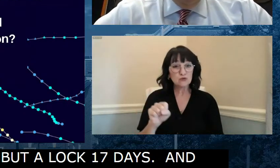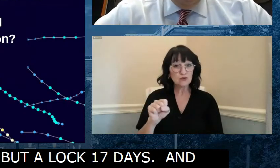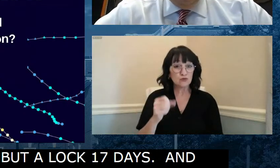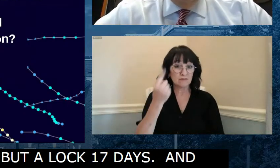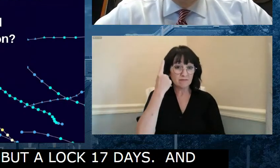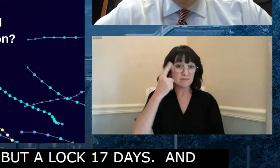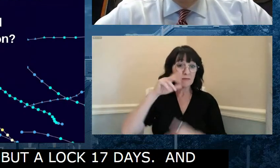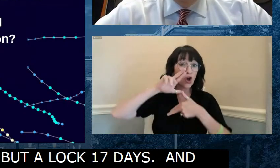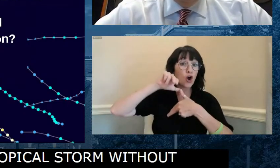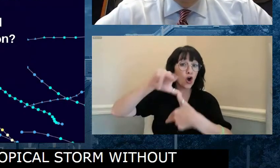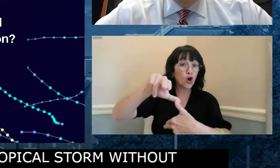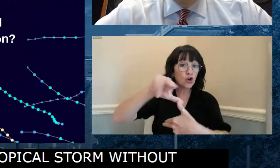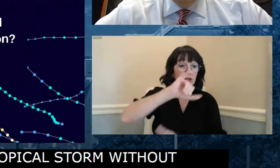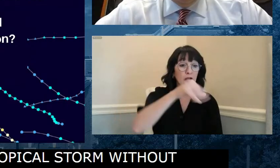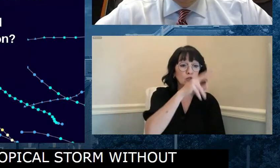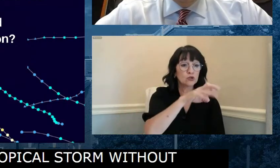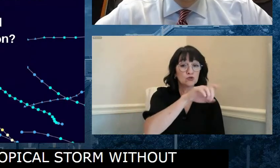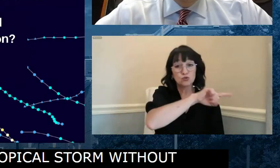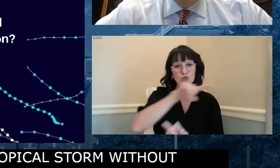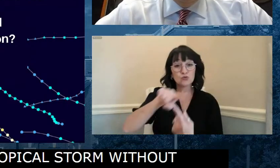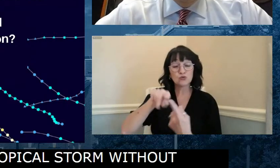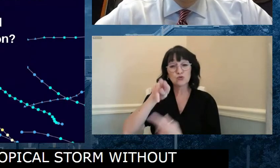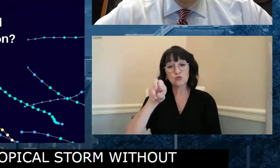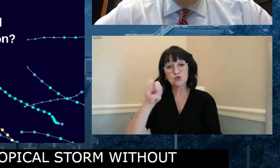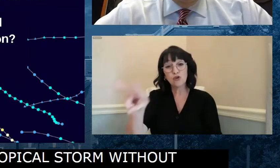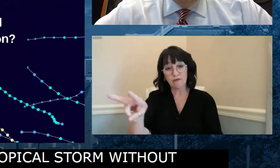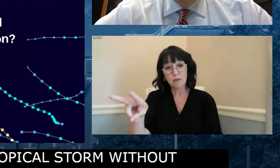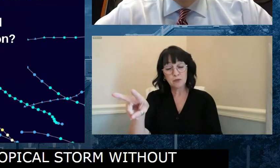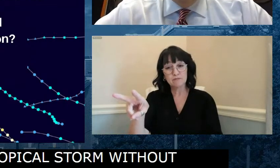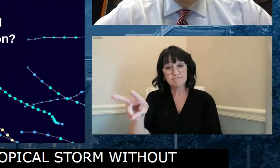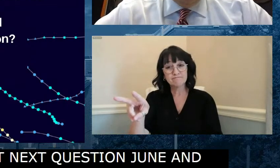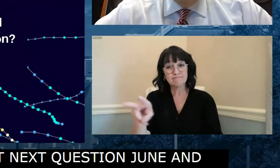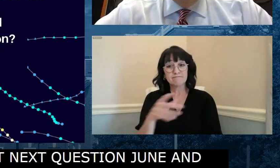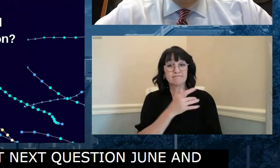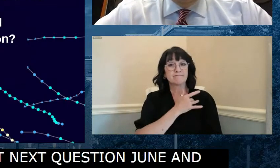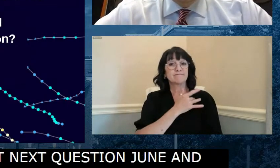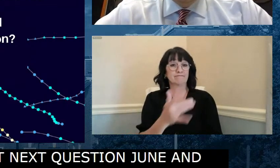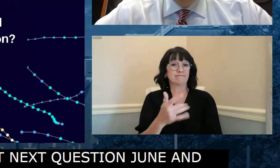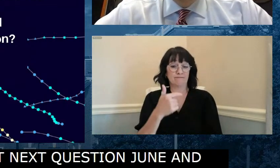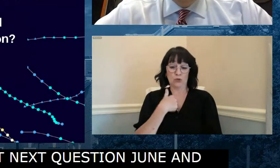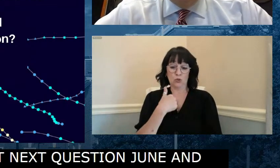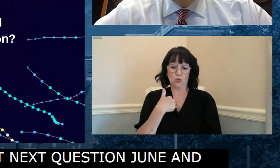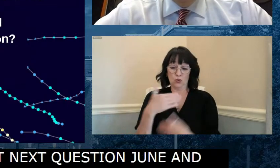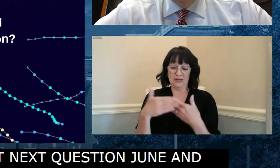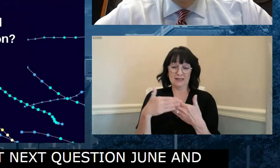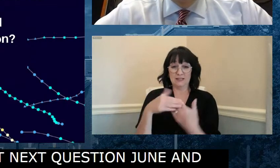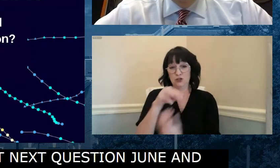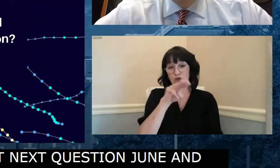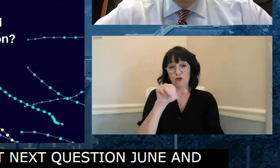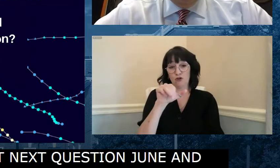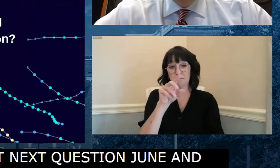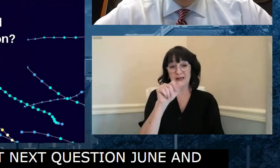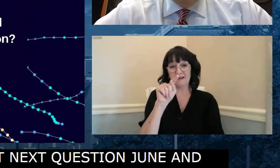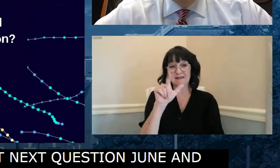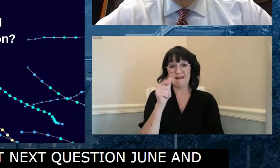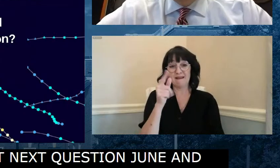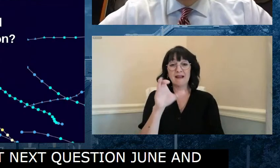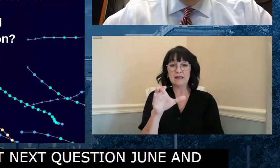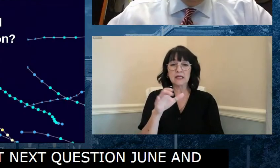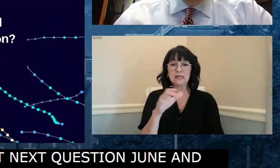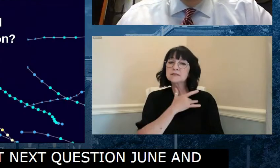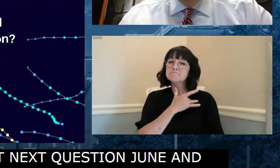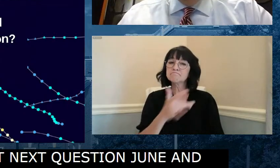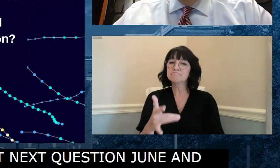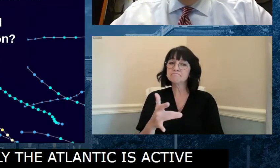November. Usually the Atlantic is or where we are in the mid-Atlantic is active during the late summer, which